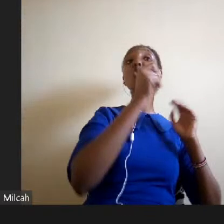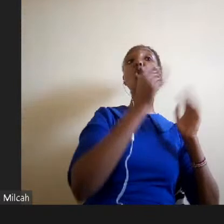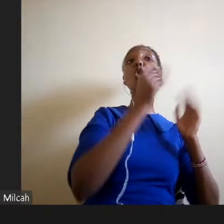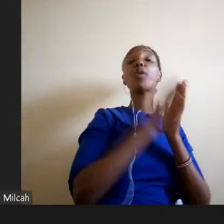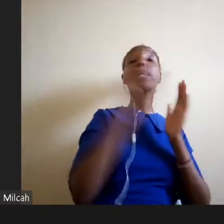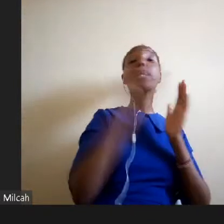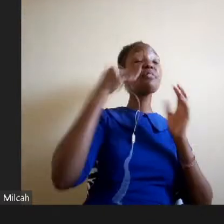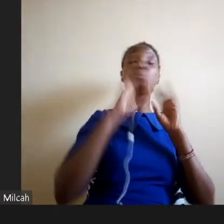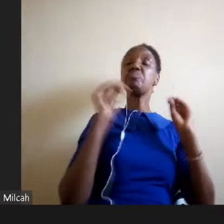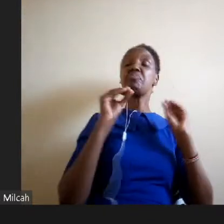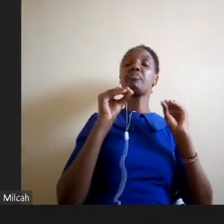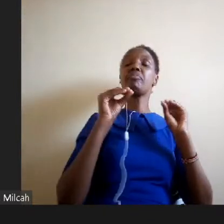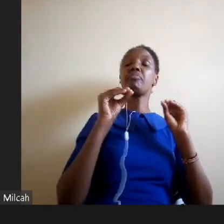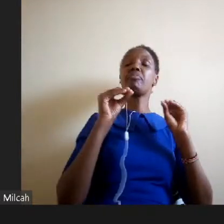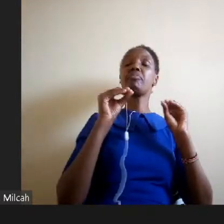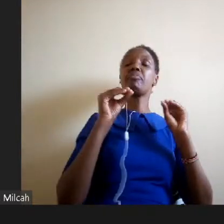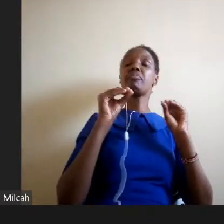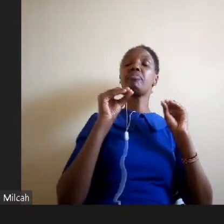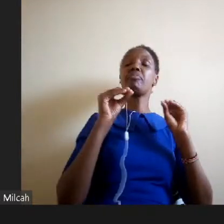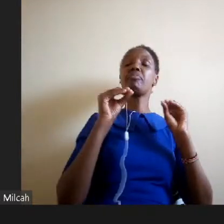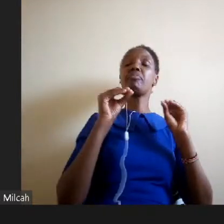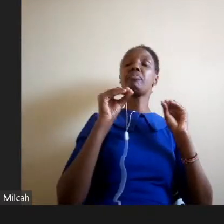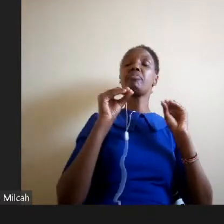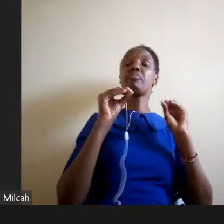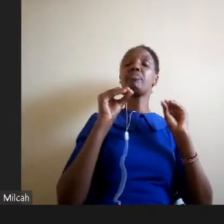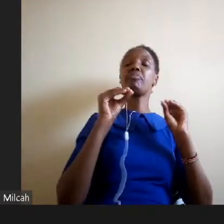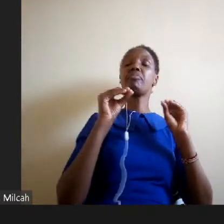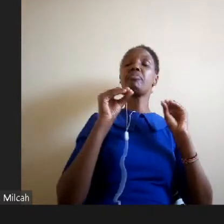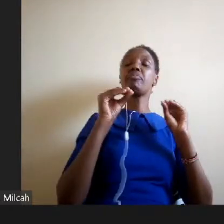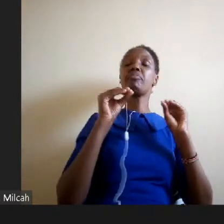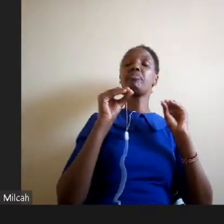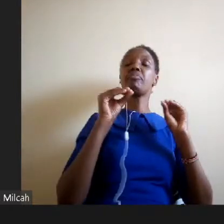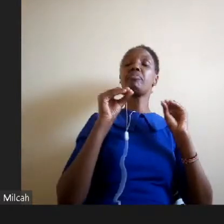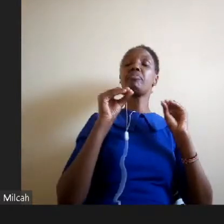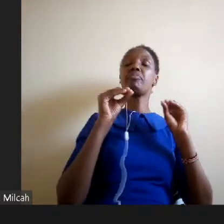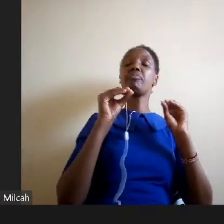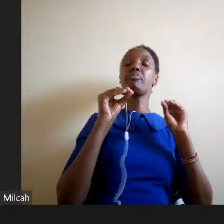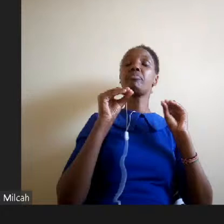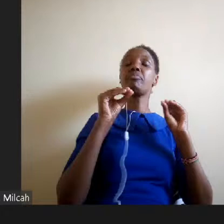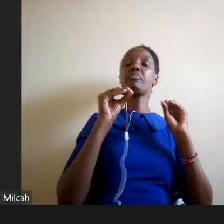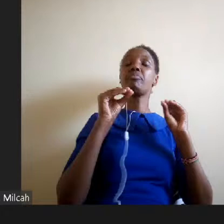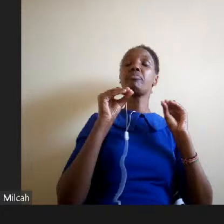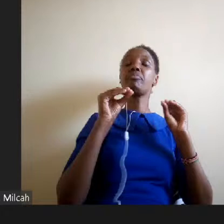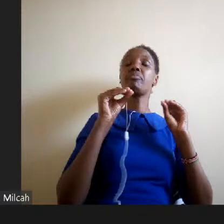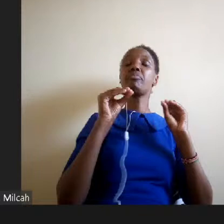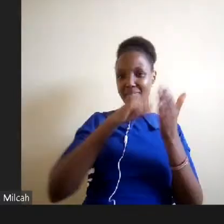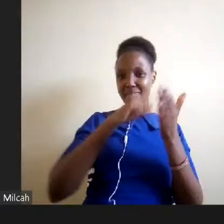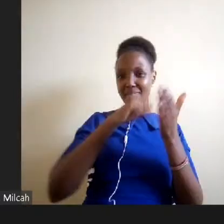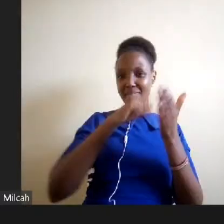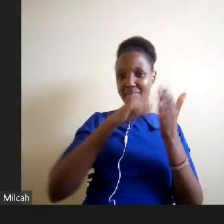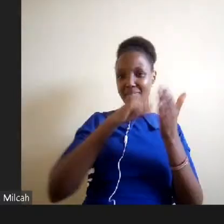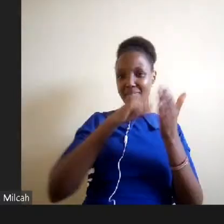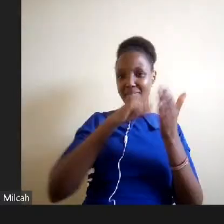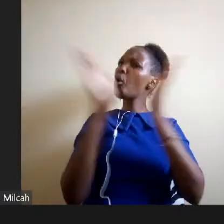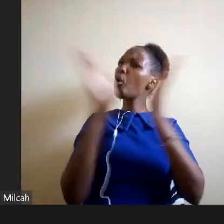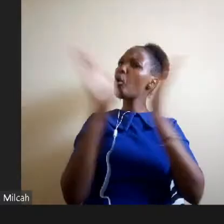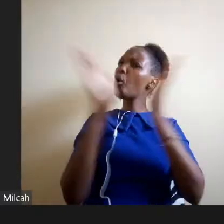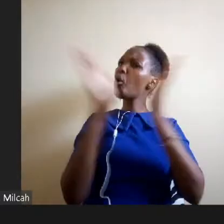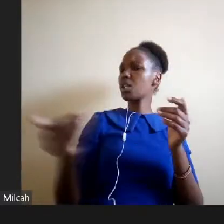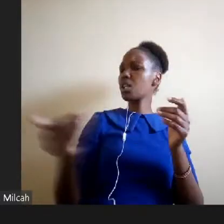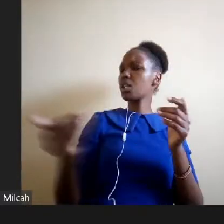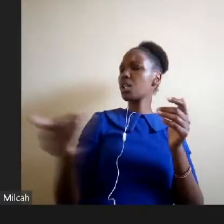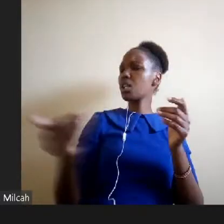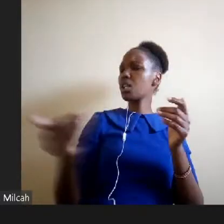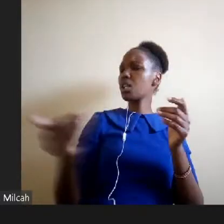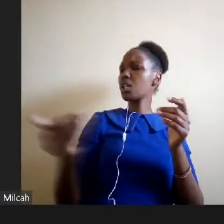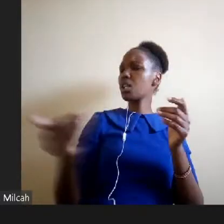what, I also can make mistakes, and they get to see you as a human being. So open to them and show them vulnerability, and then